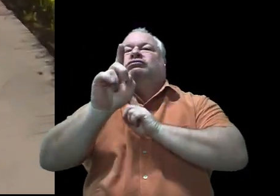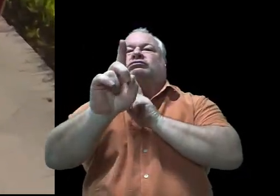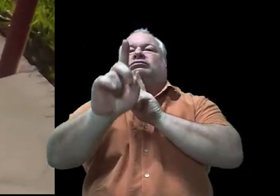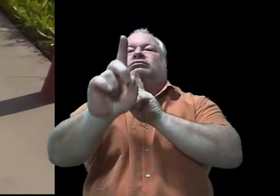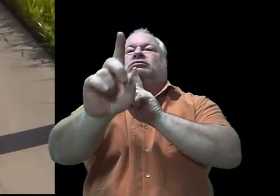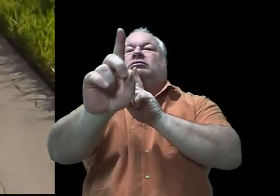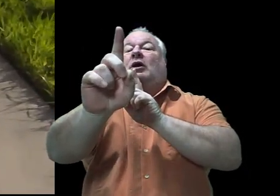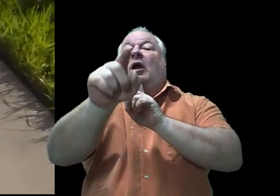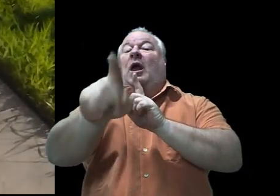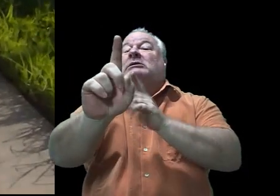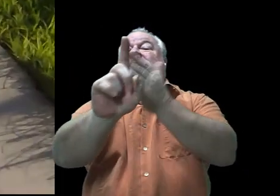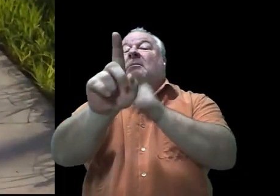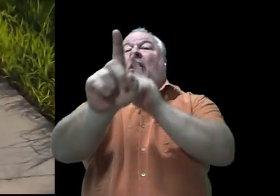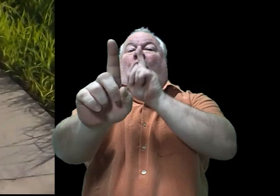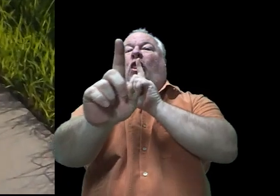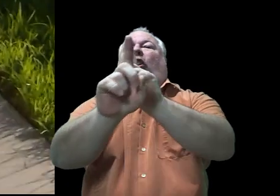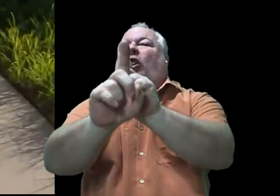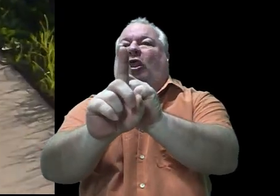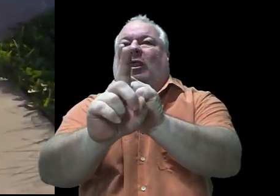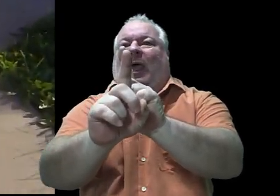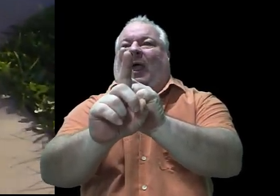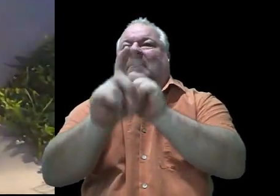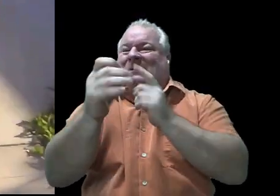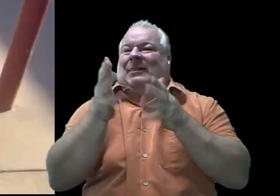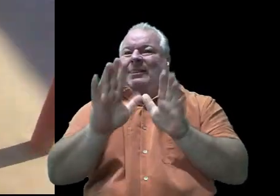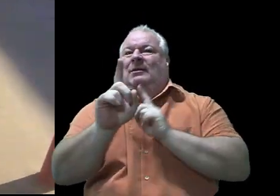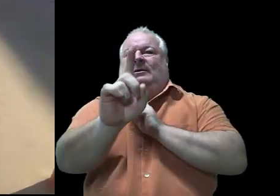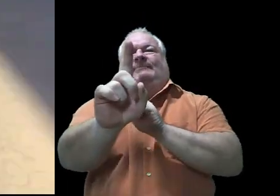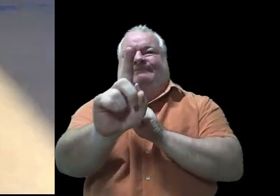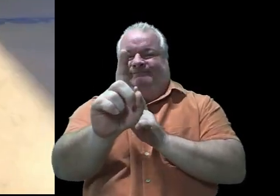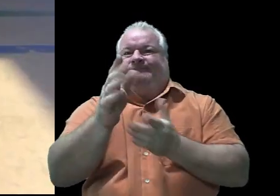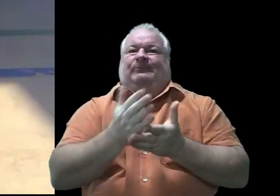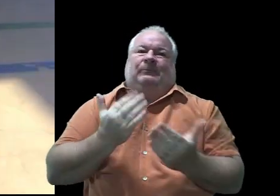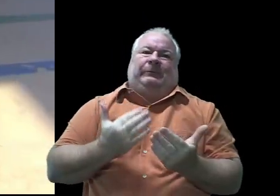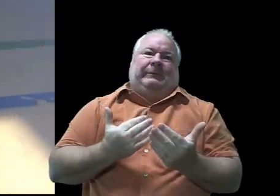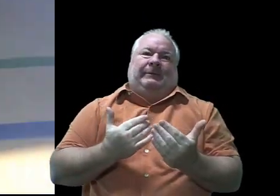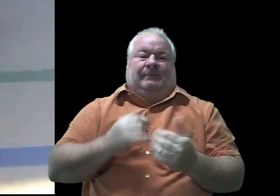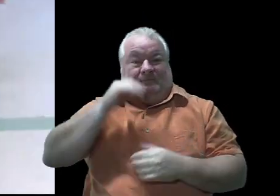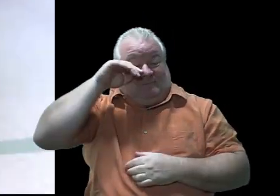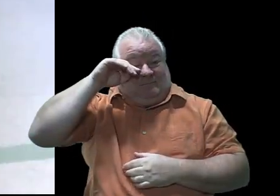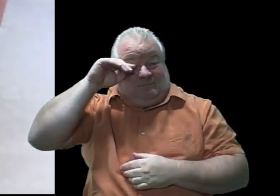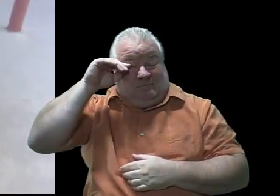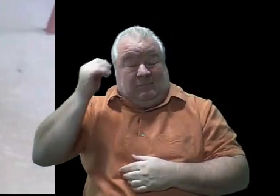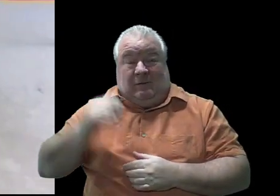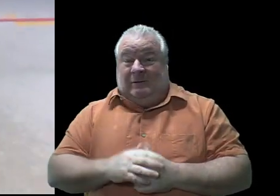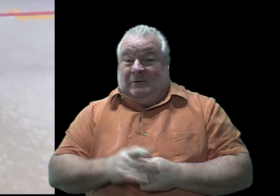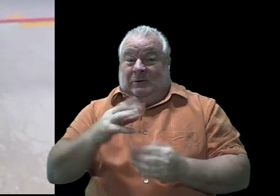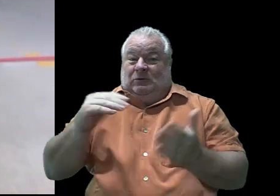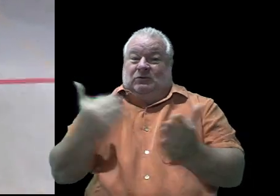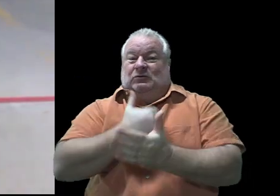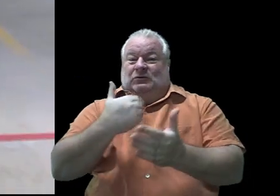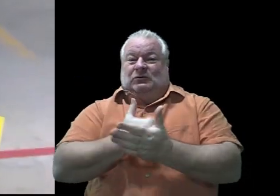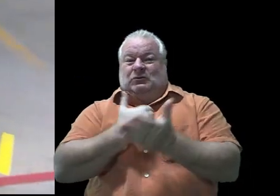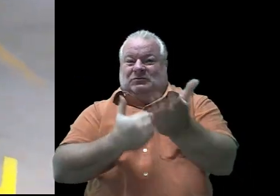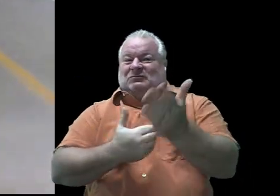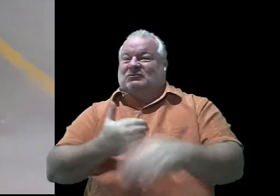until that person leaves that arrow. So our